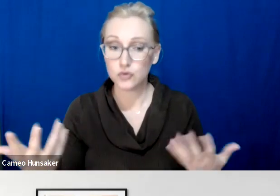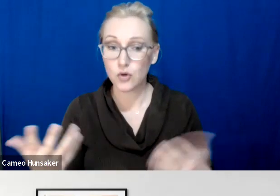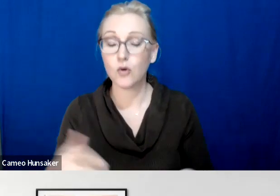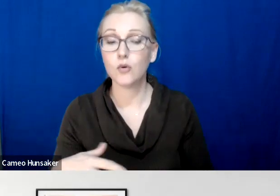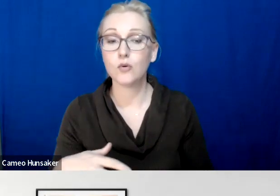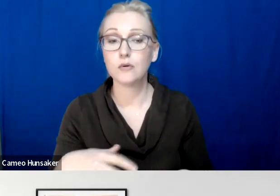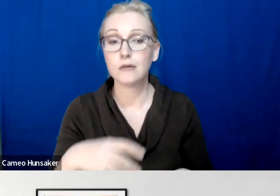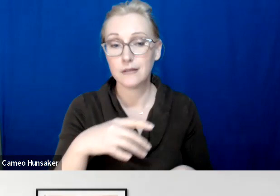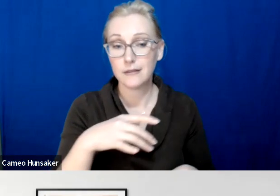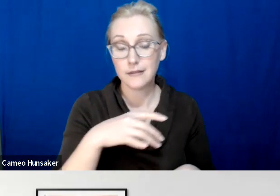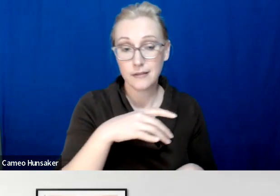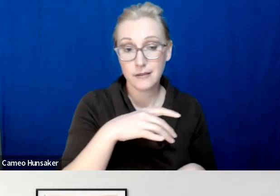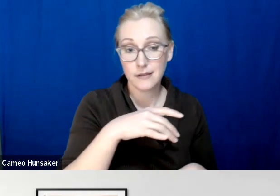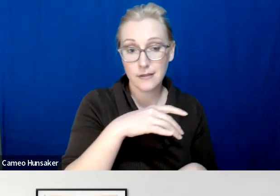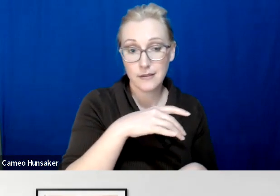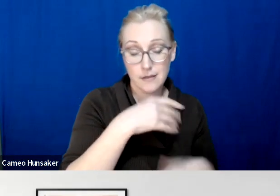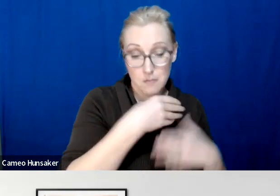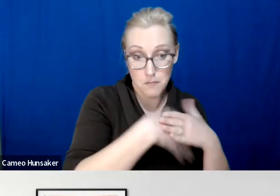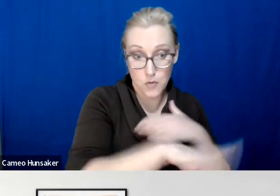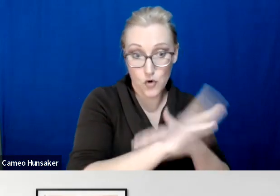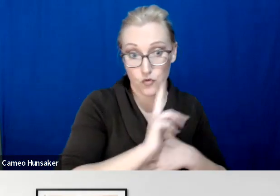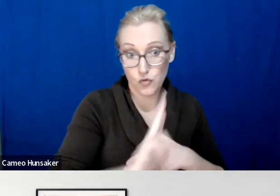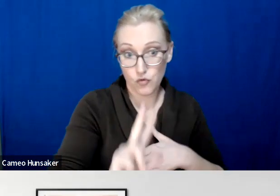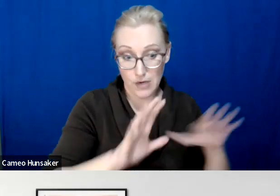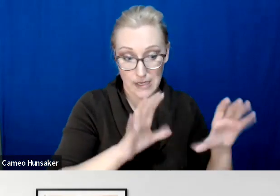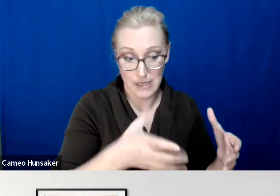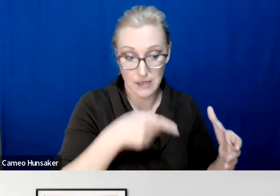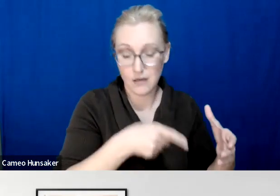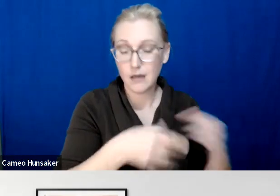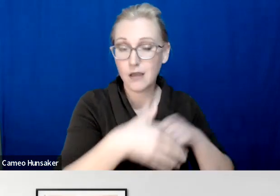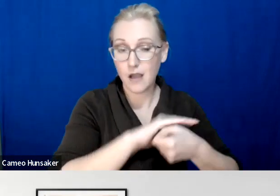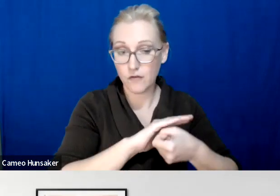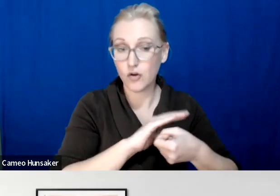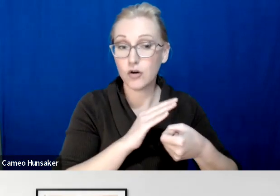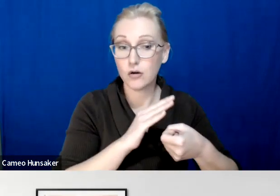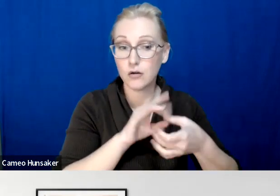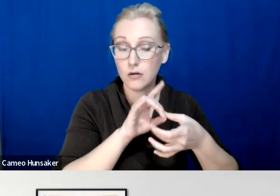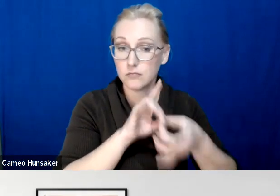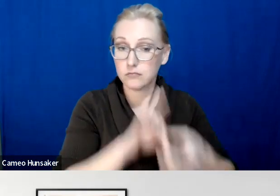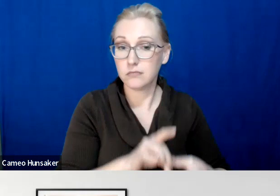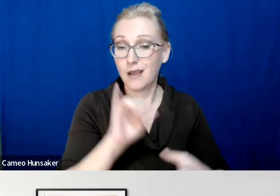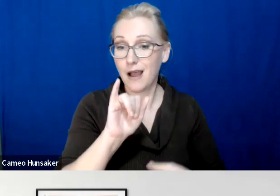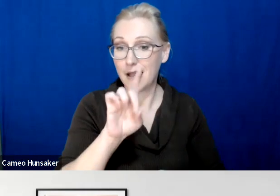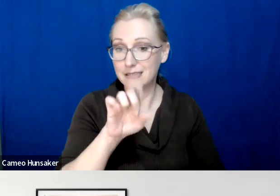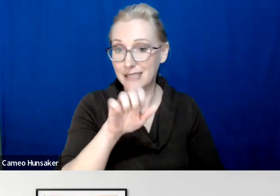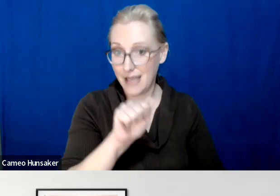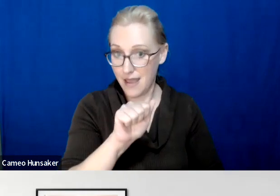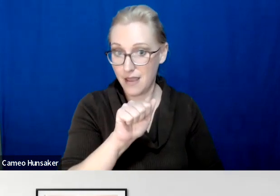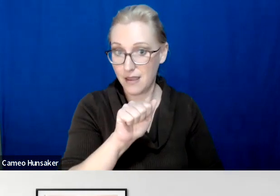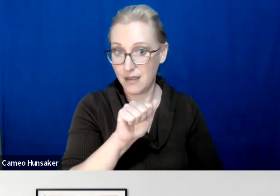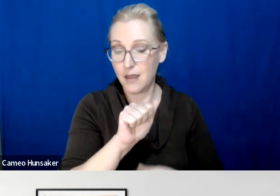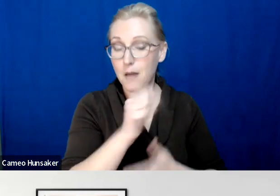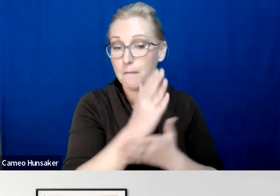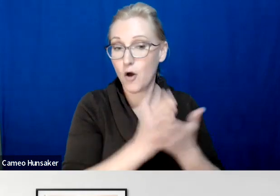earlier, the Individuals with Disabilities Education Act, Part C. So Part C kiddos are the early intervention 0 to